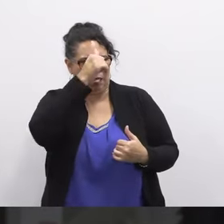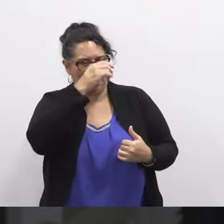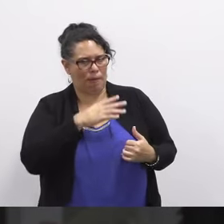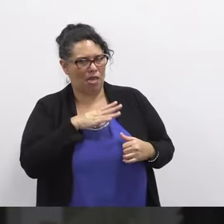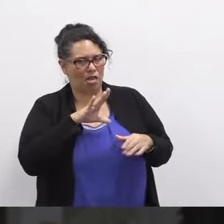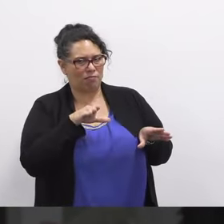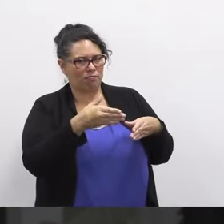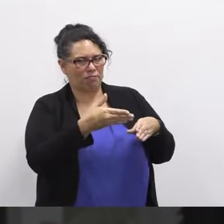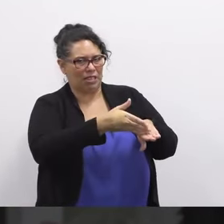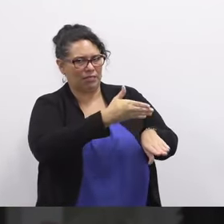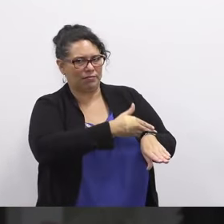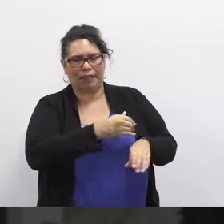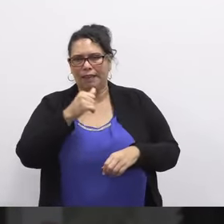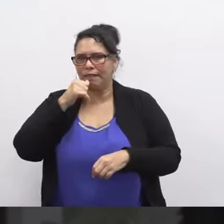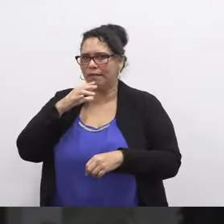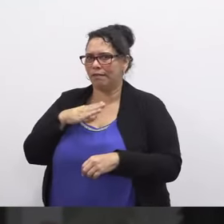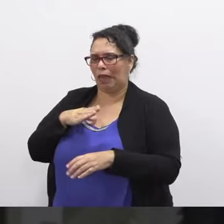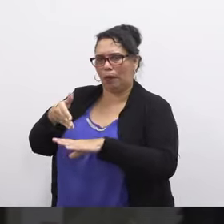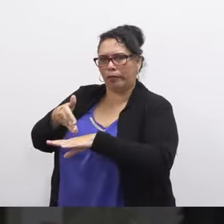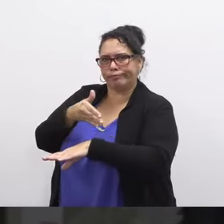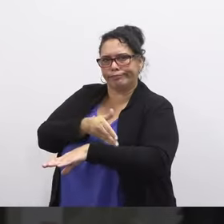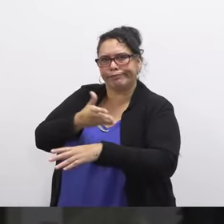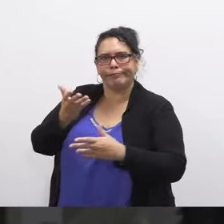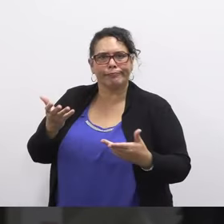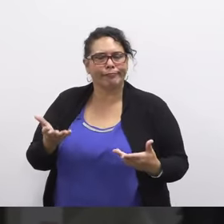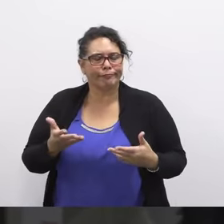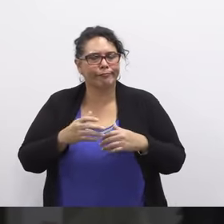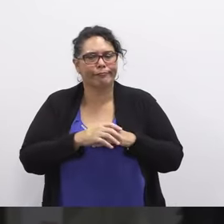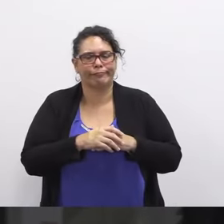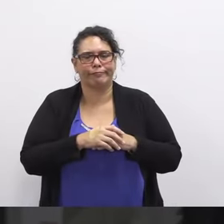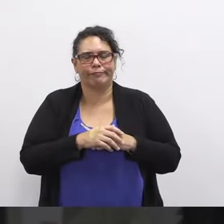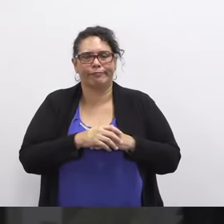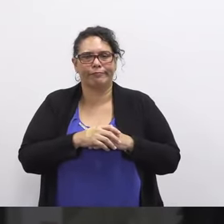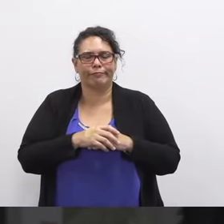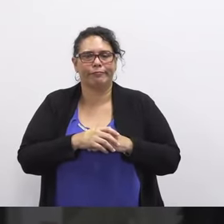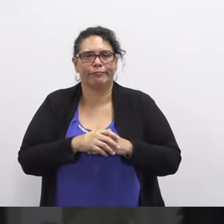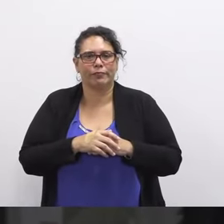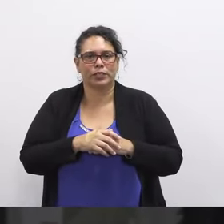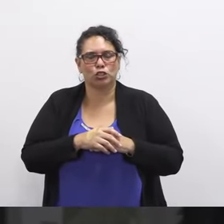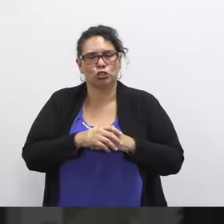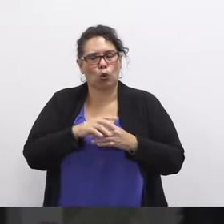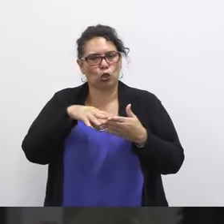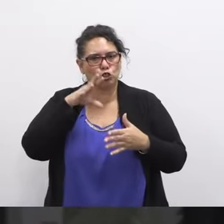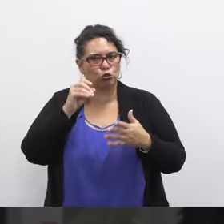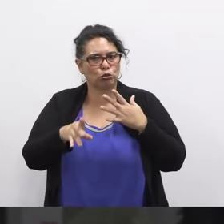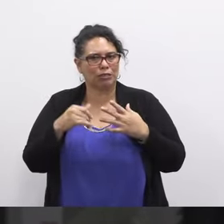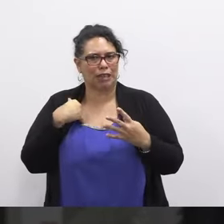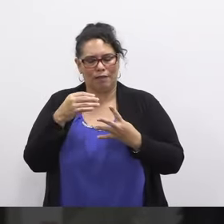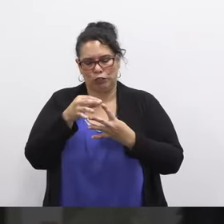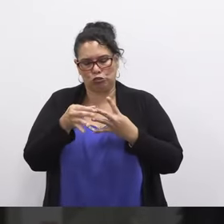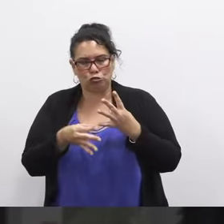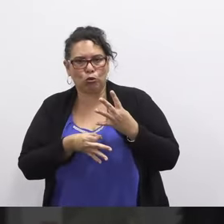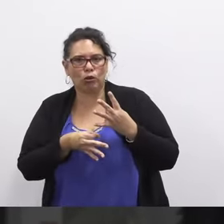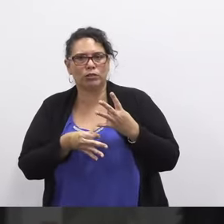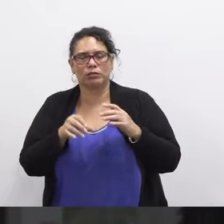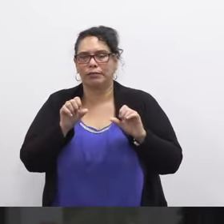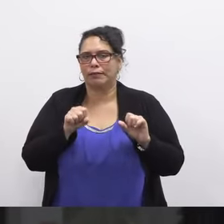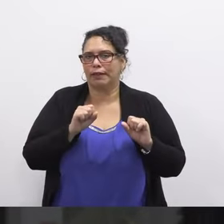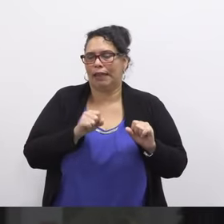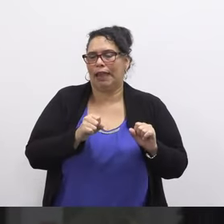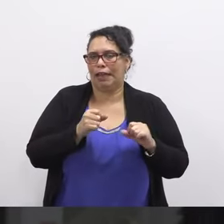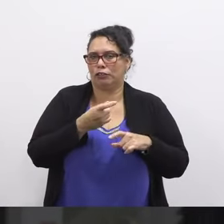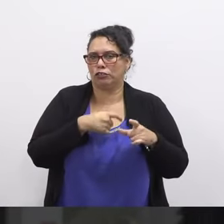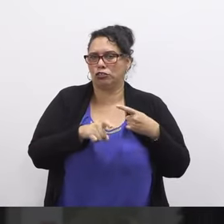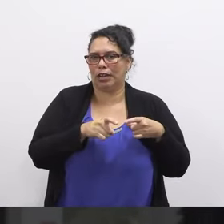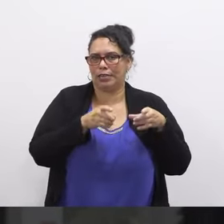these individual changing stalls to each one, so that students who have a privacy concern have the choice to change inside these individual changing stalls or in the main